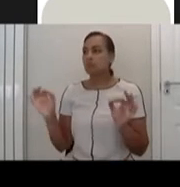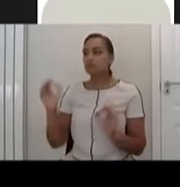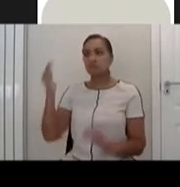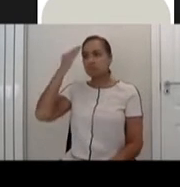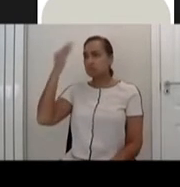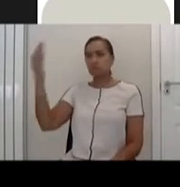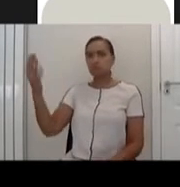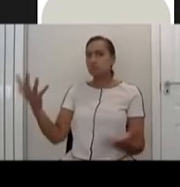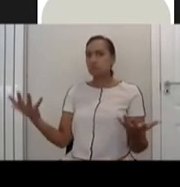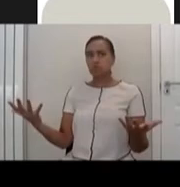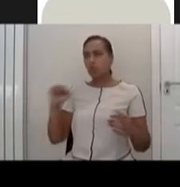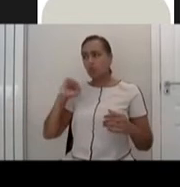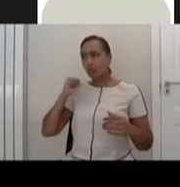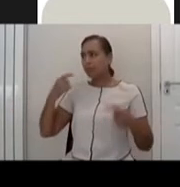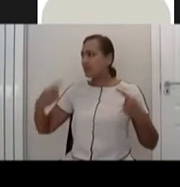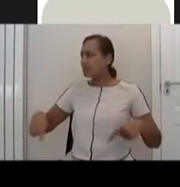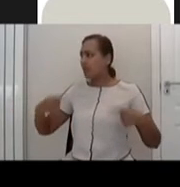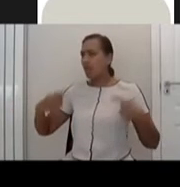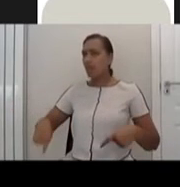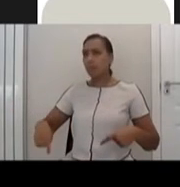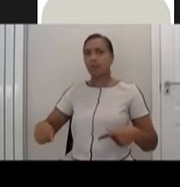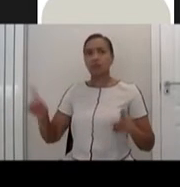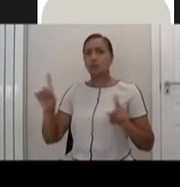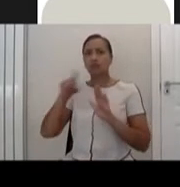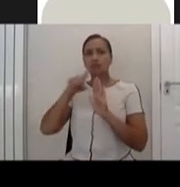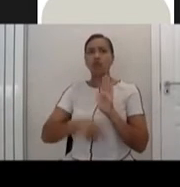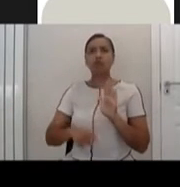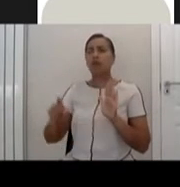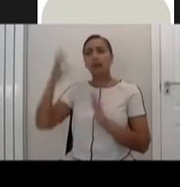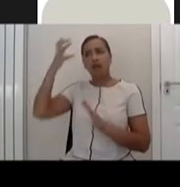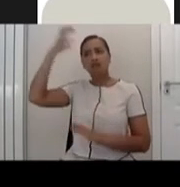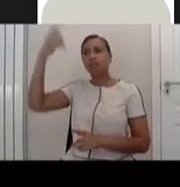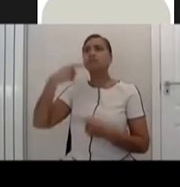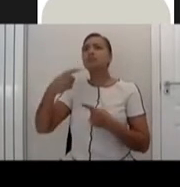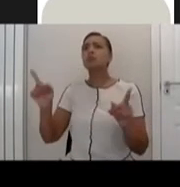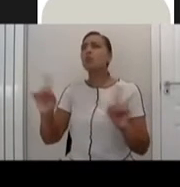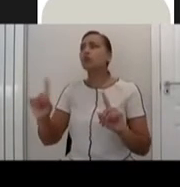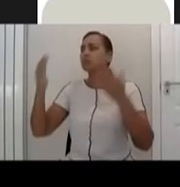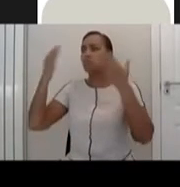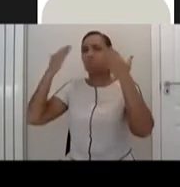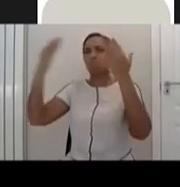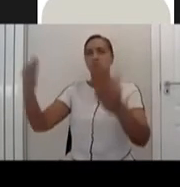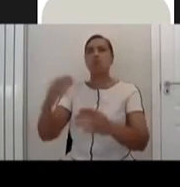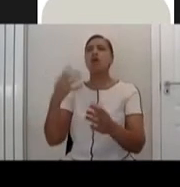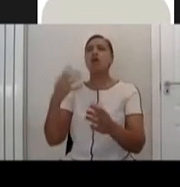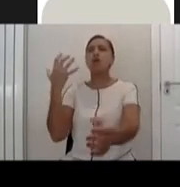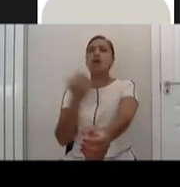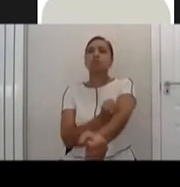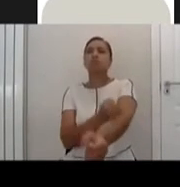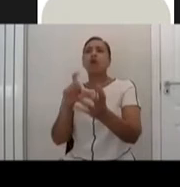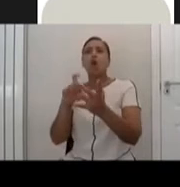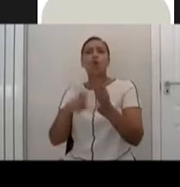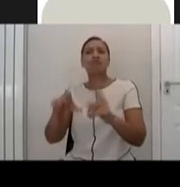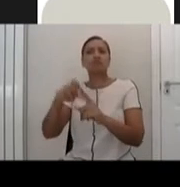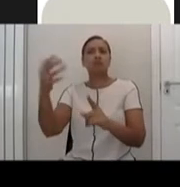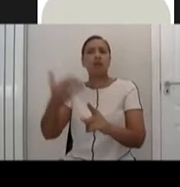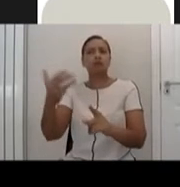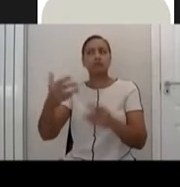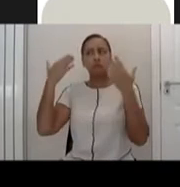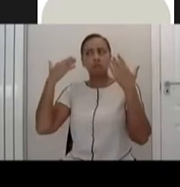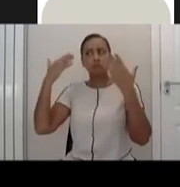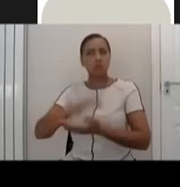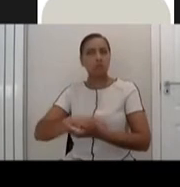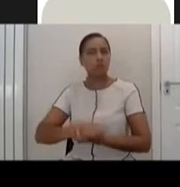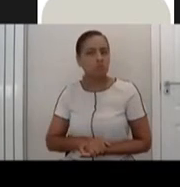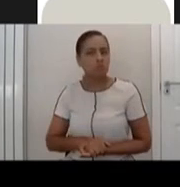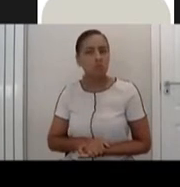at this stage what the national programme of a COVID vaccine would look like. However, it does absolutely